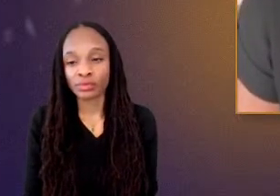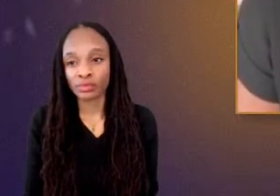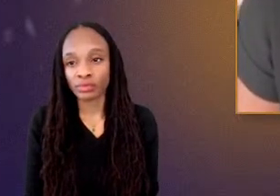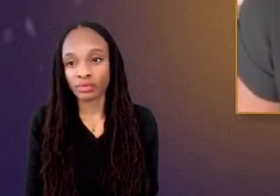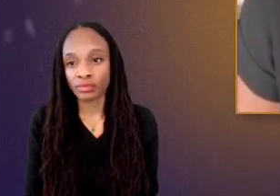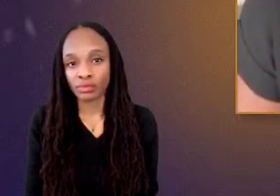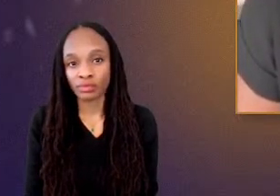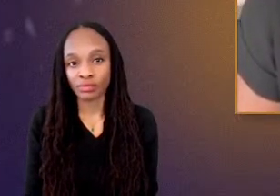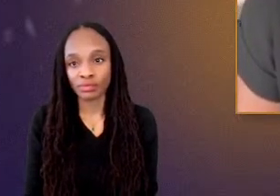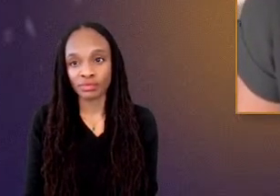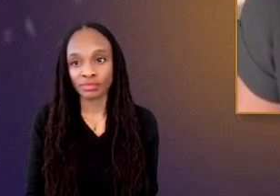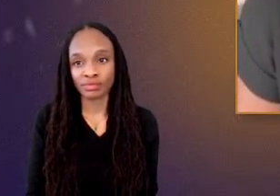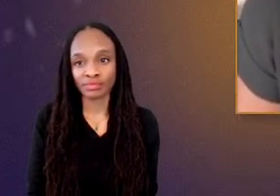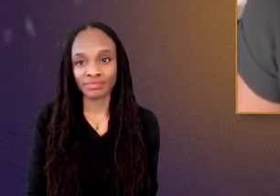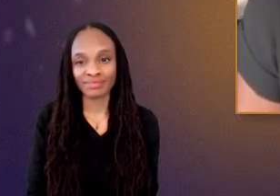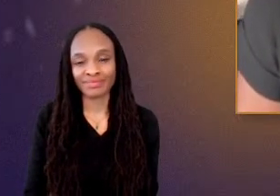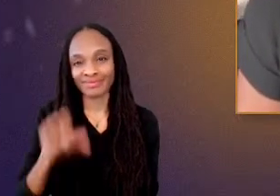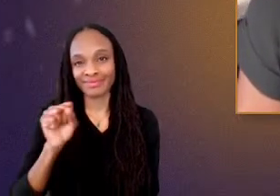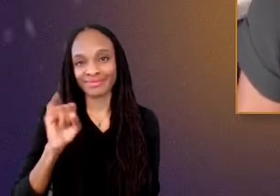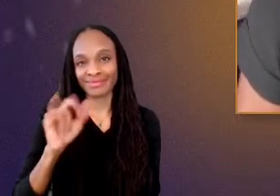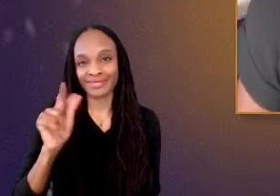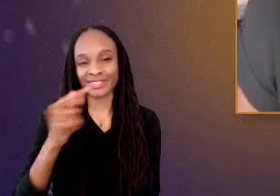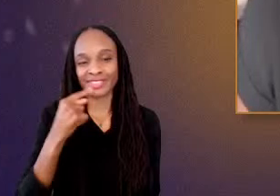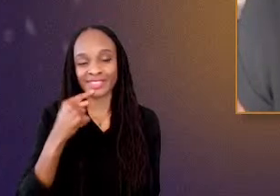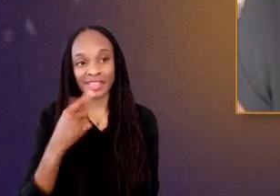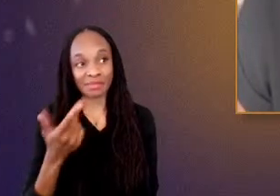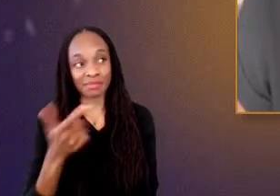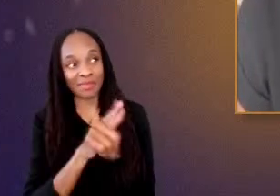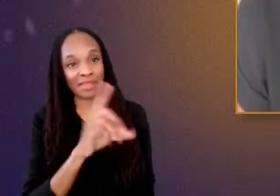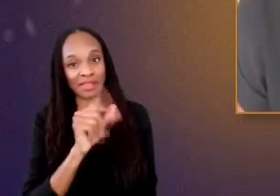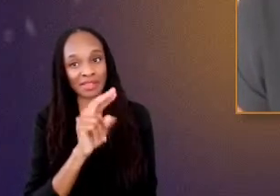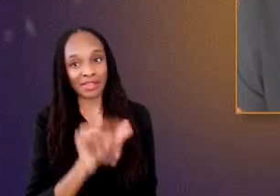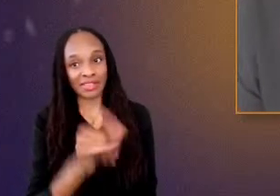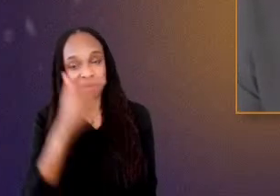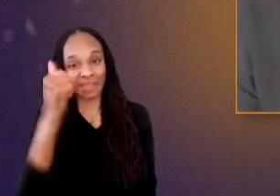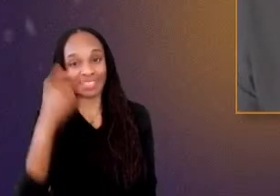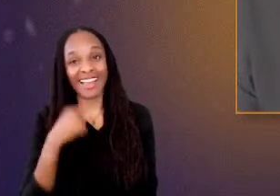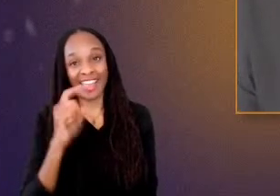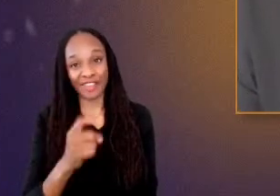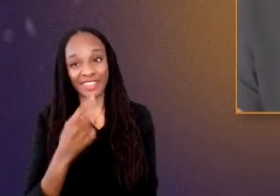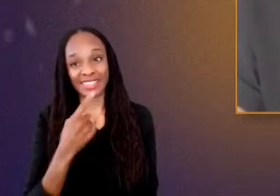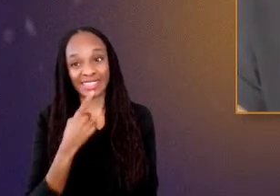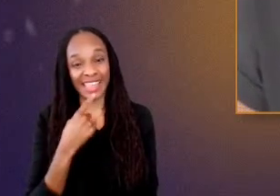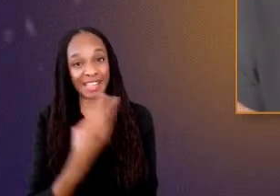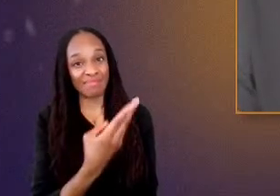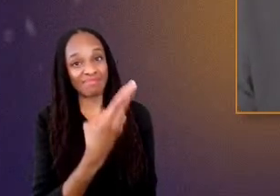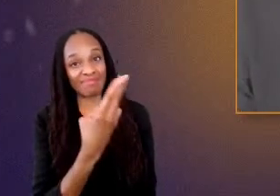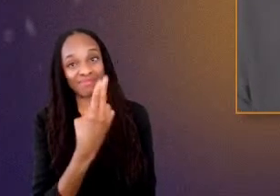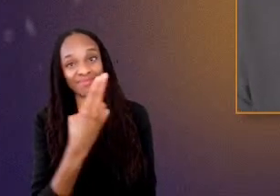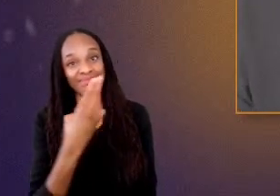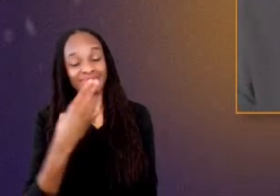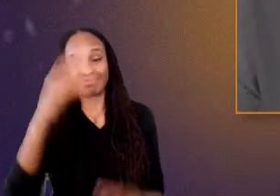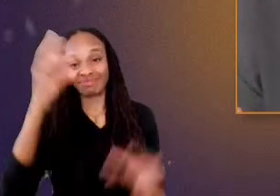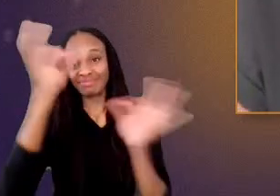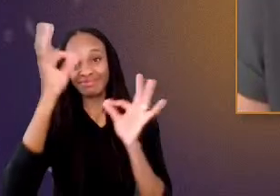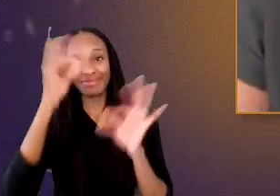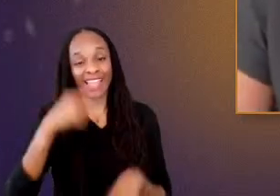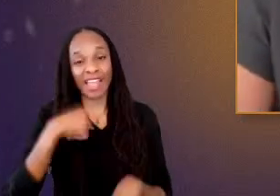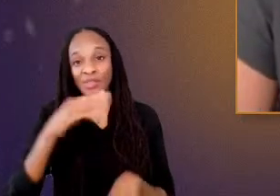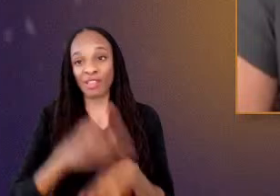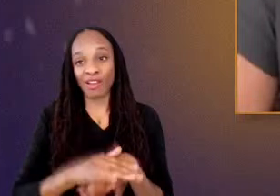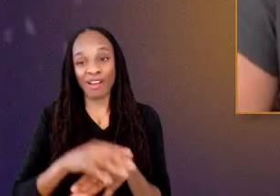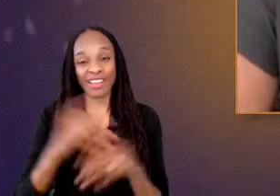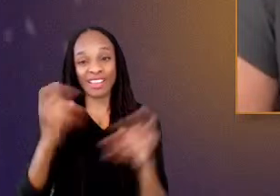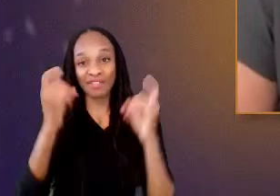I'm interested. I'll let you take it away, Darcy, because I gotta say, it beats me. I have been on the festival circuit. We don't